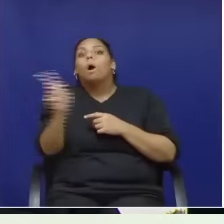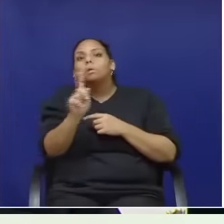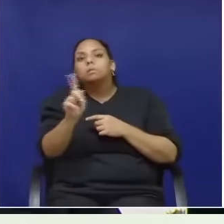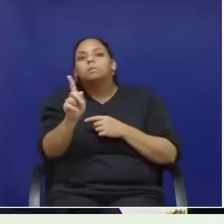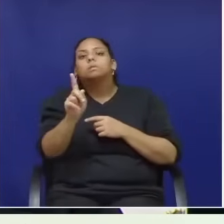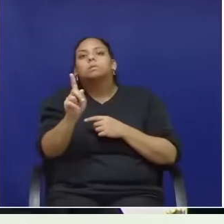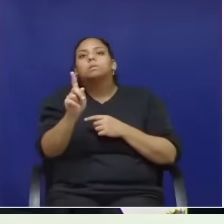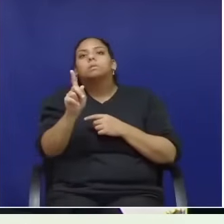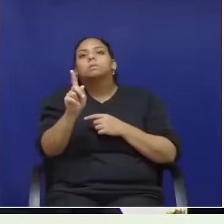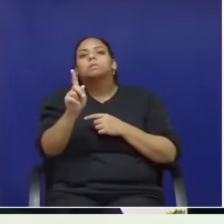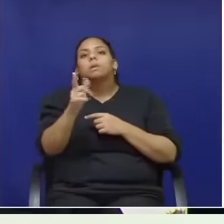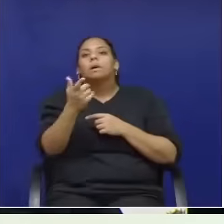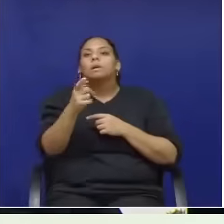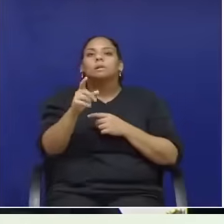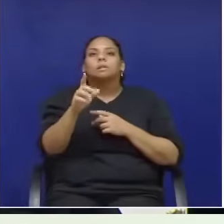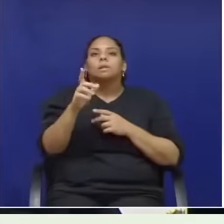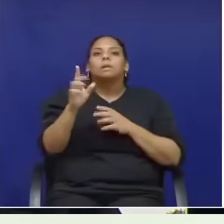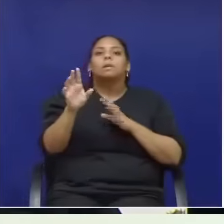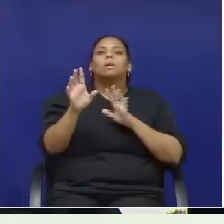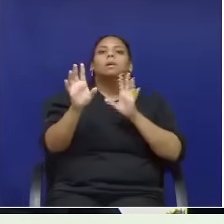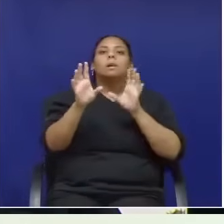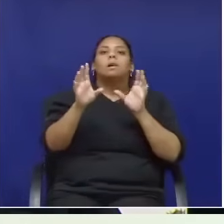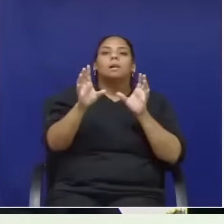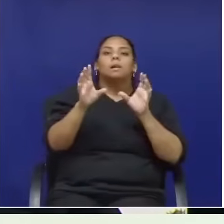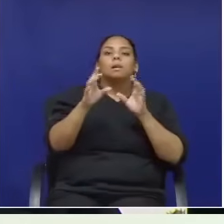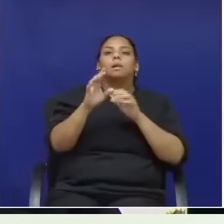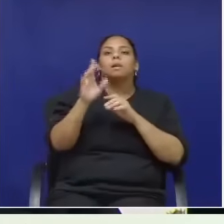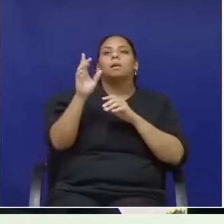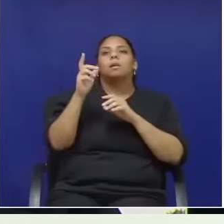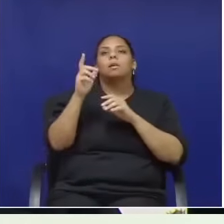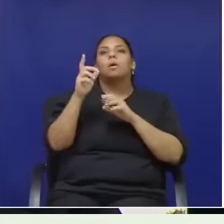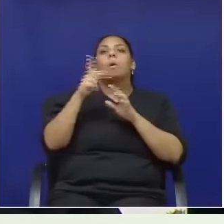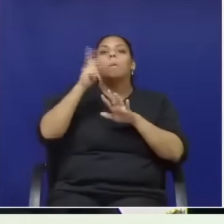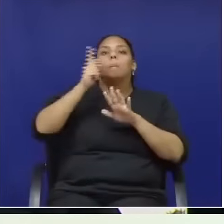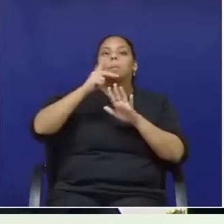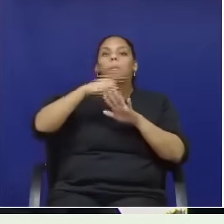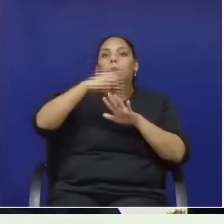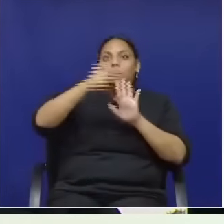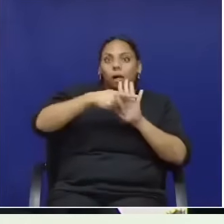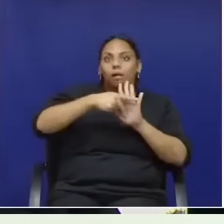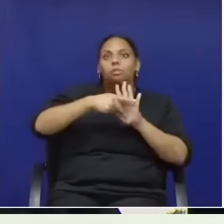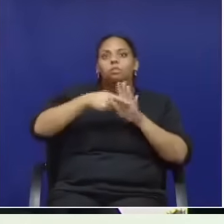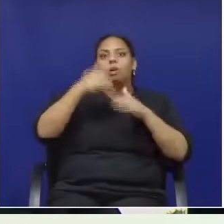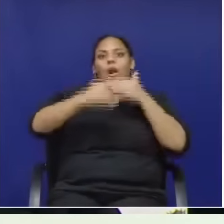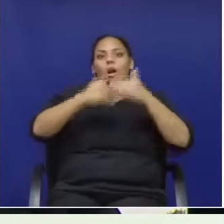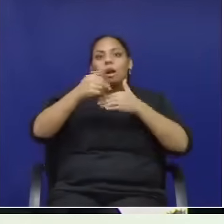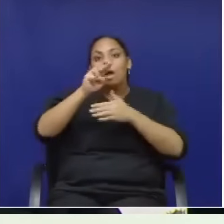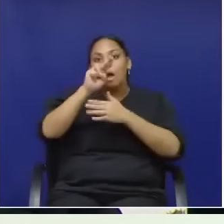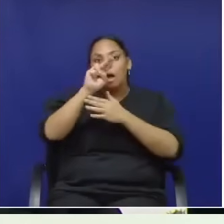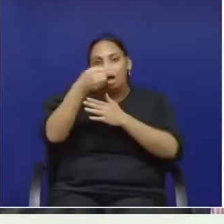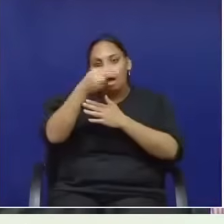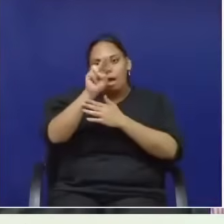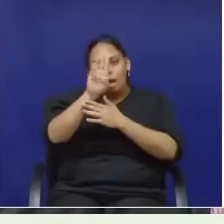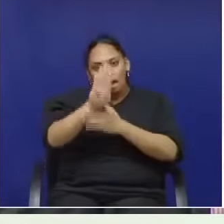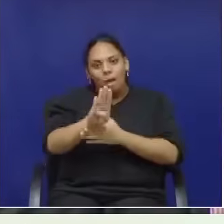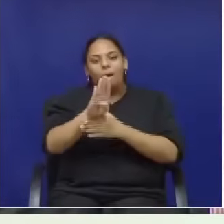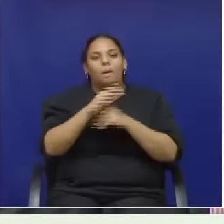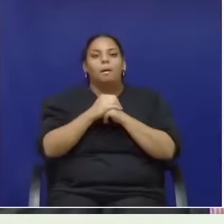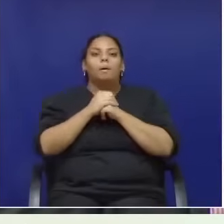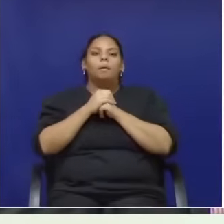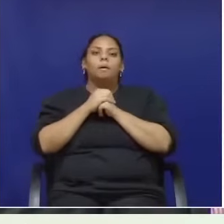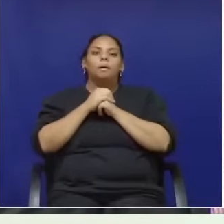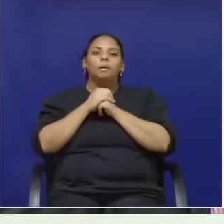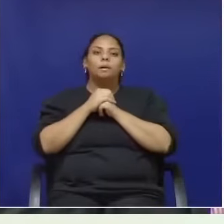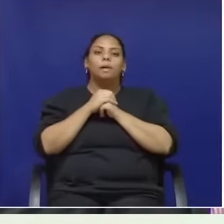from becoming a regional drug production hub? Thank you. The Honourable Deputy